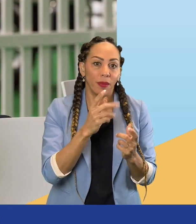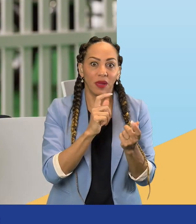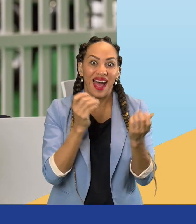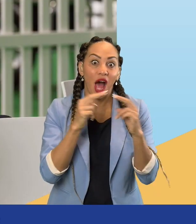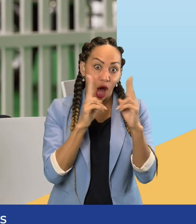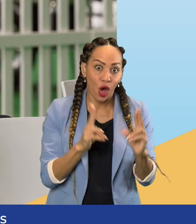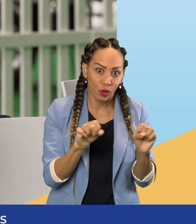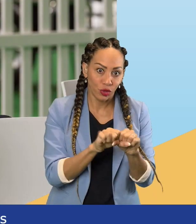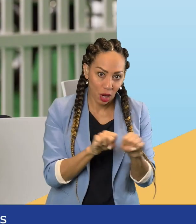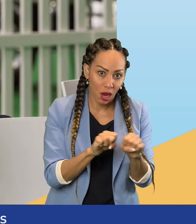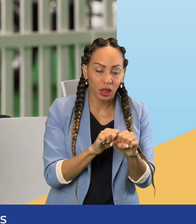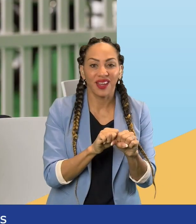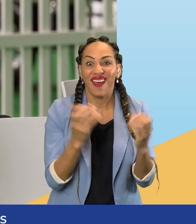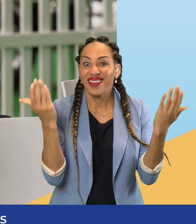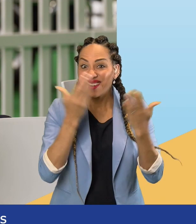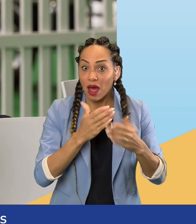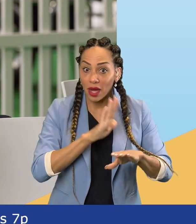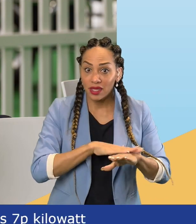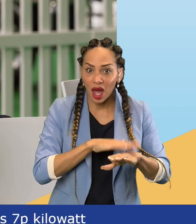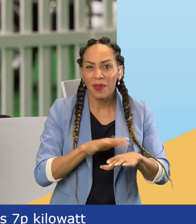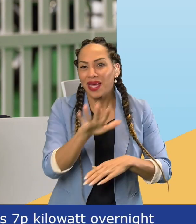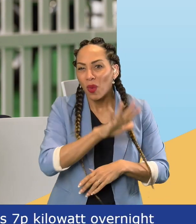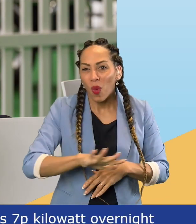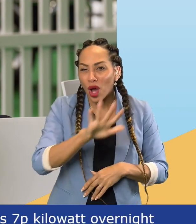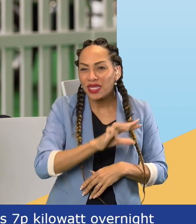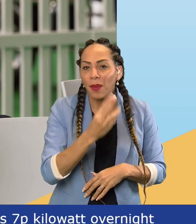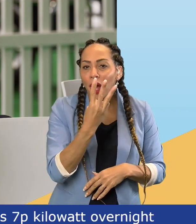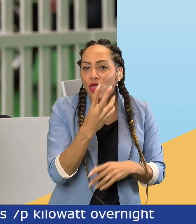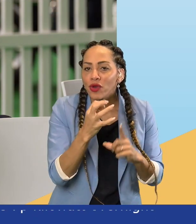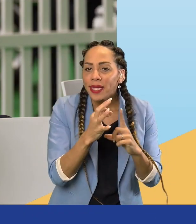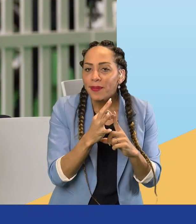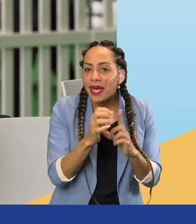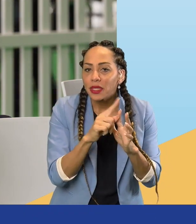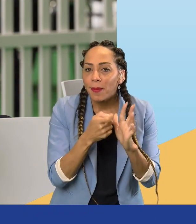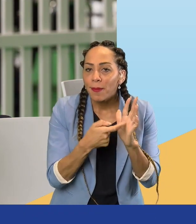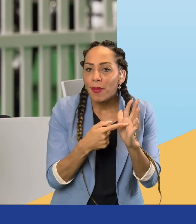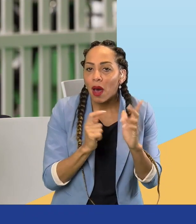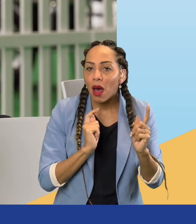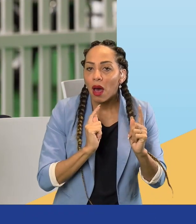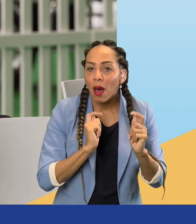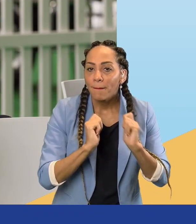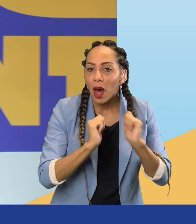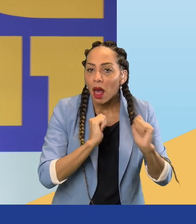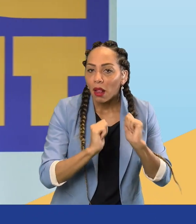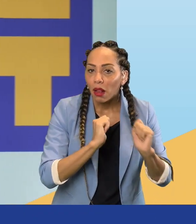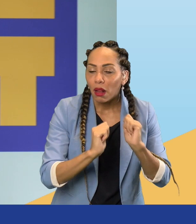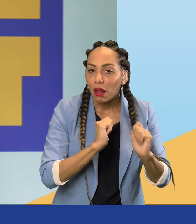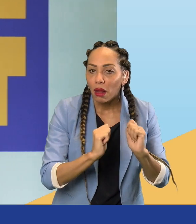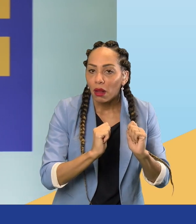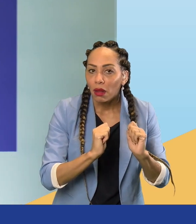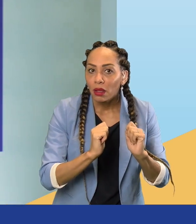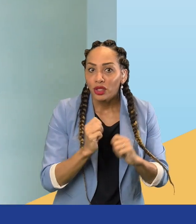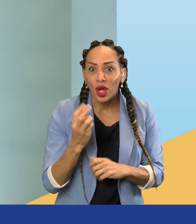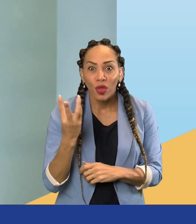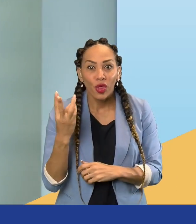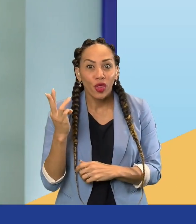into is a running cost of about 3 pence per mile. So all of a sudden, you've gone from 20 pence per mile in a petrol car to